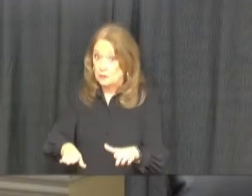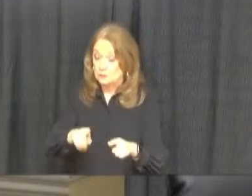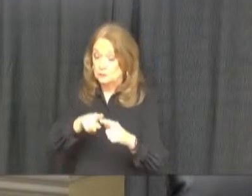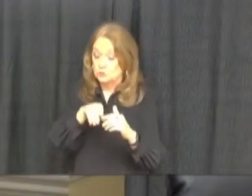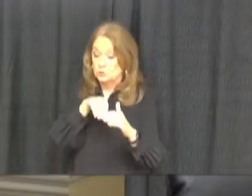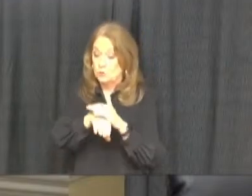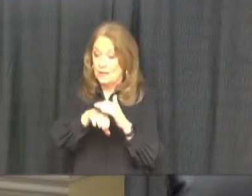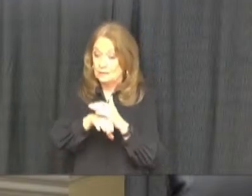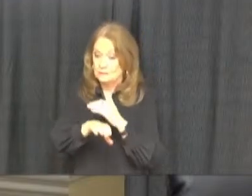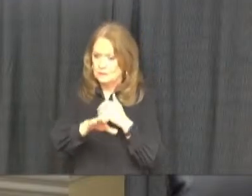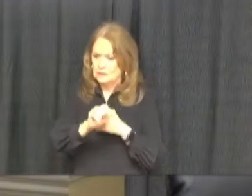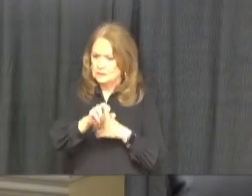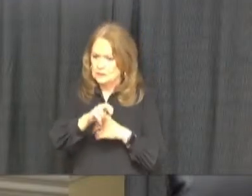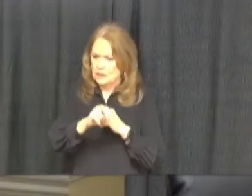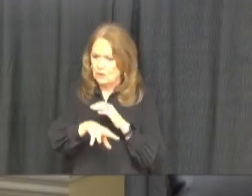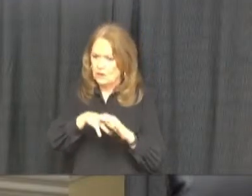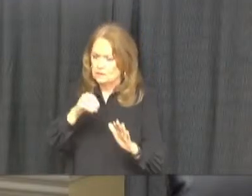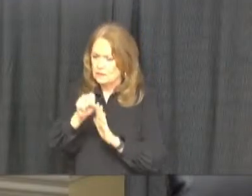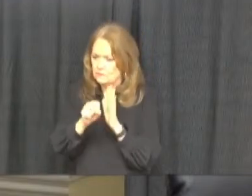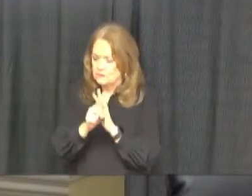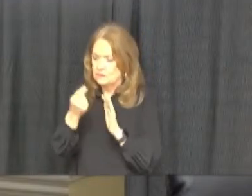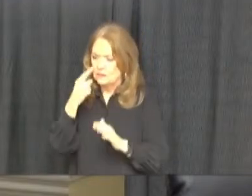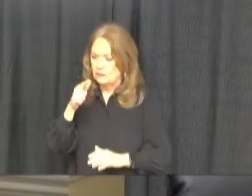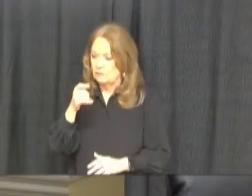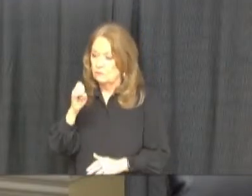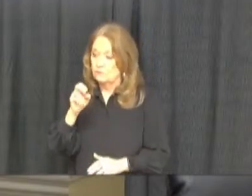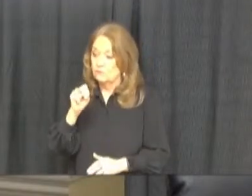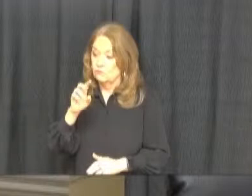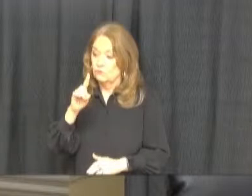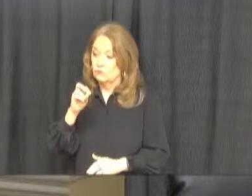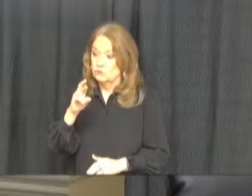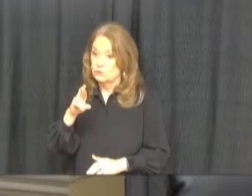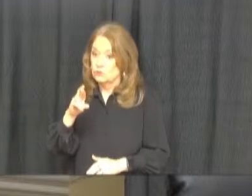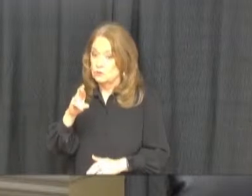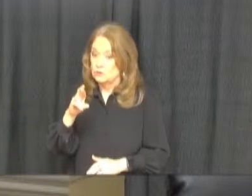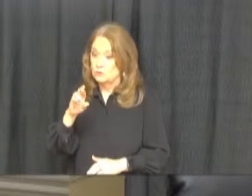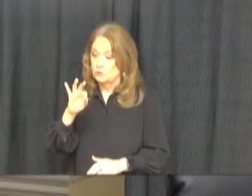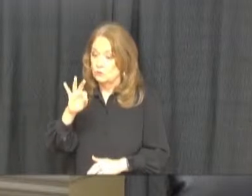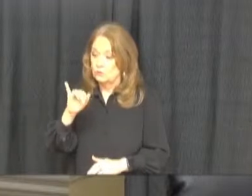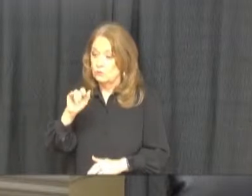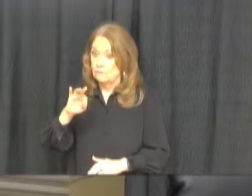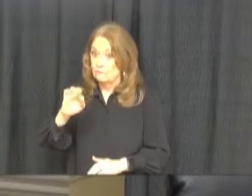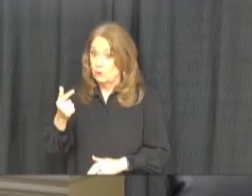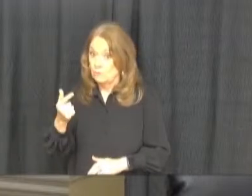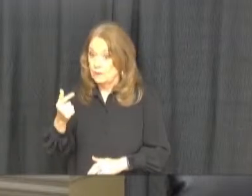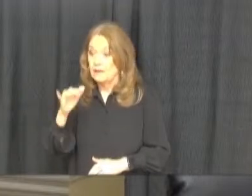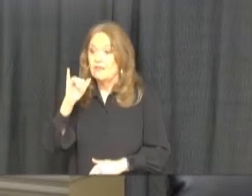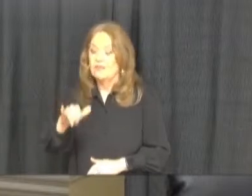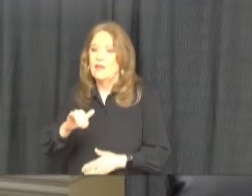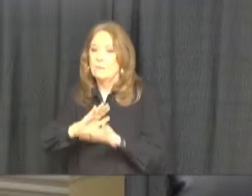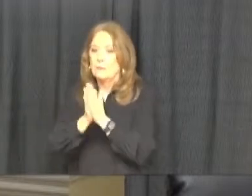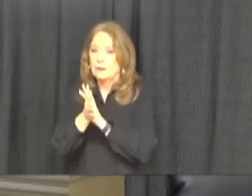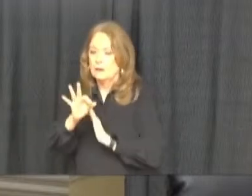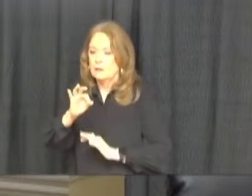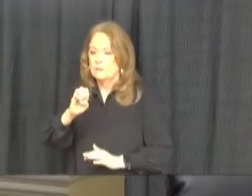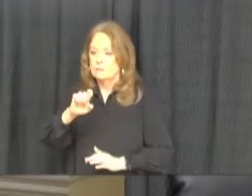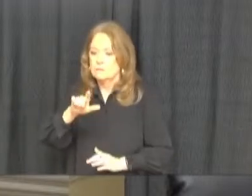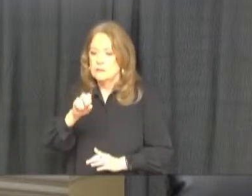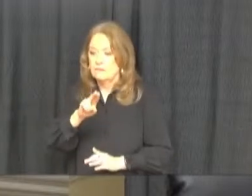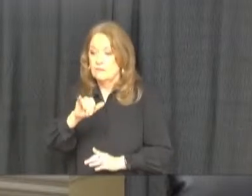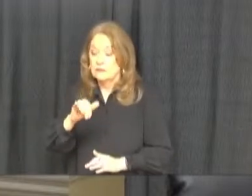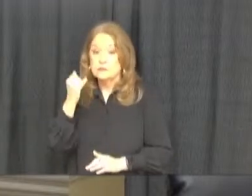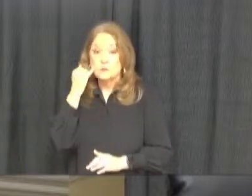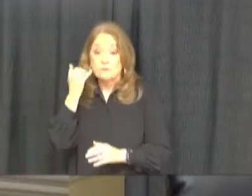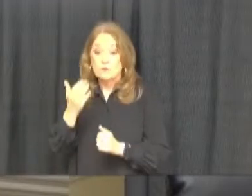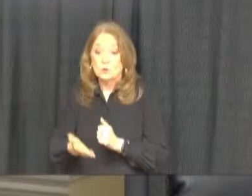care outside of the state for gender affirming a felony. So if you assist someone to go outside of the state, and this would be how they would